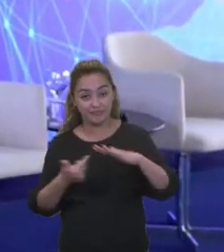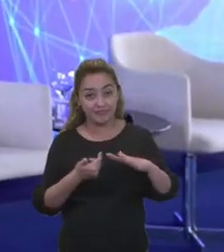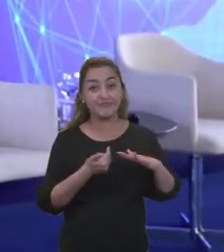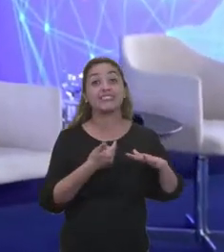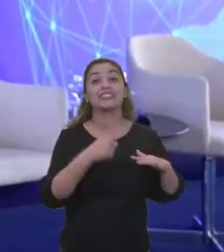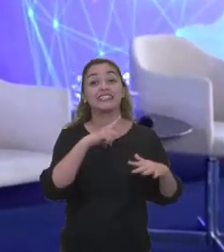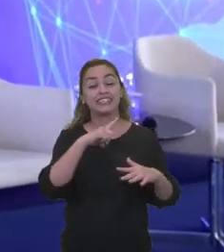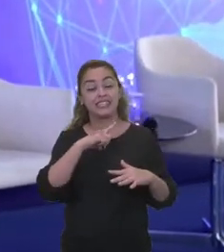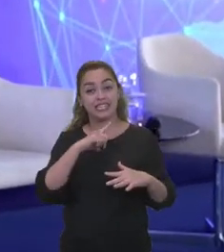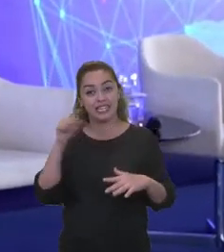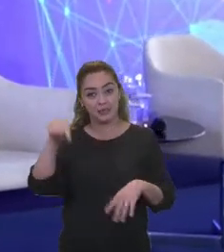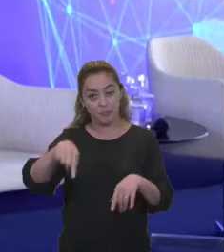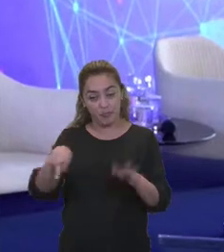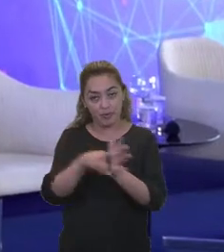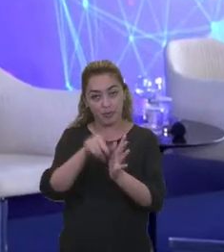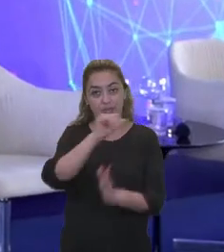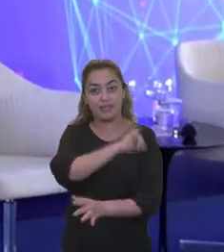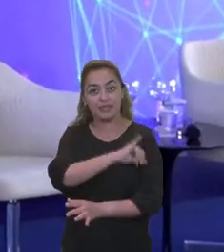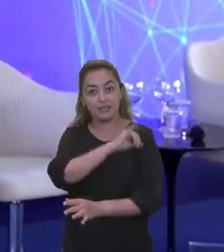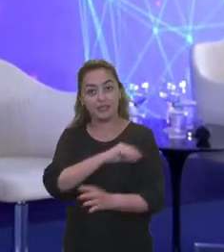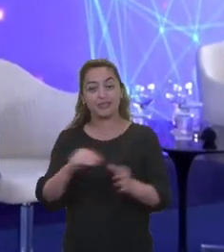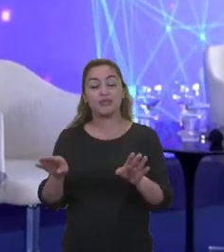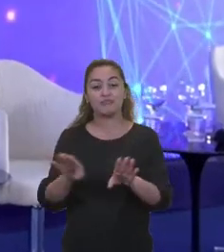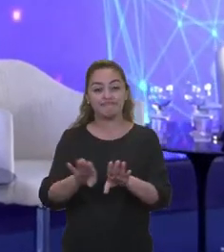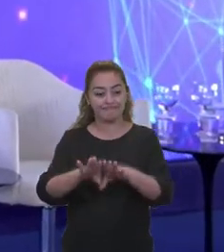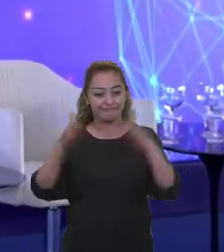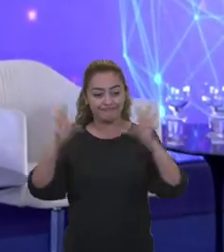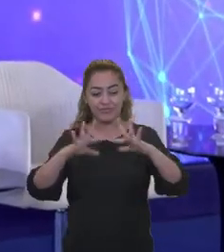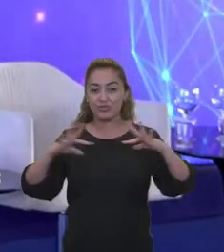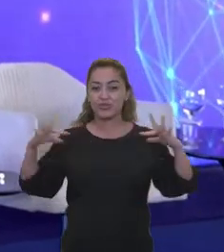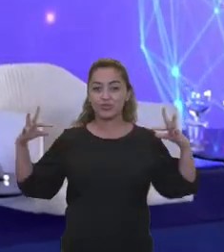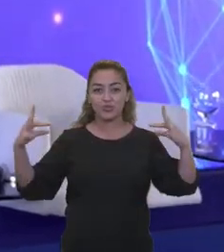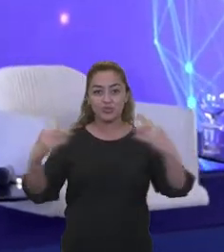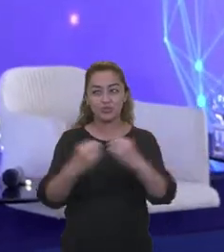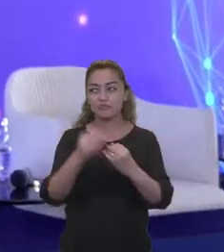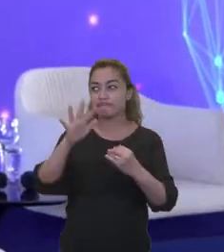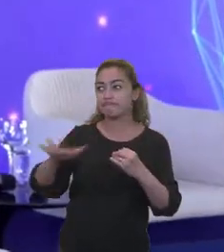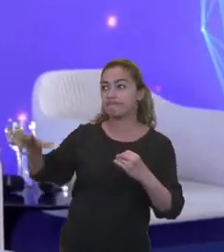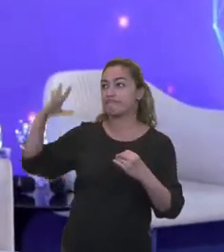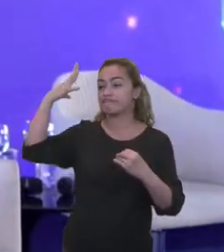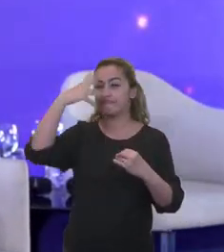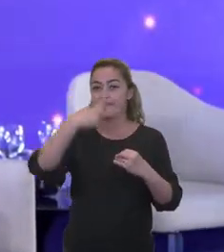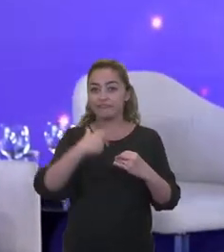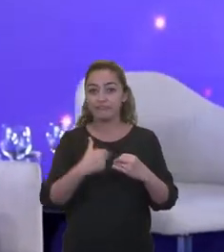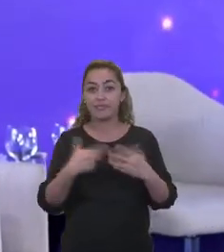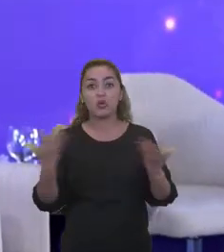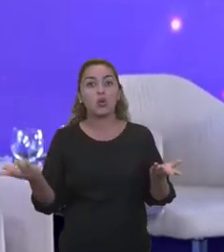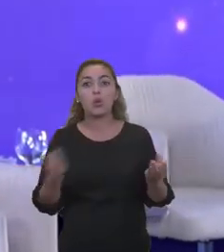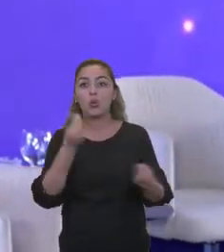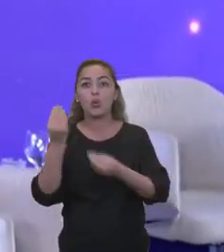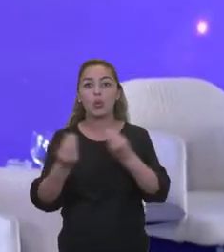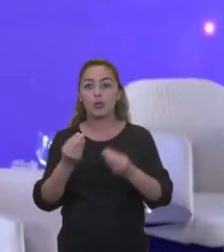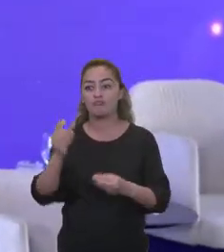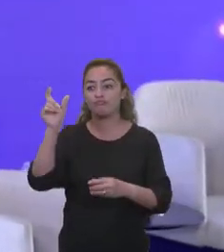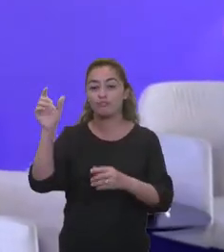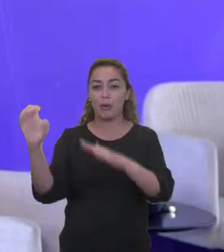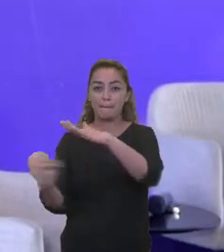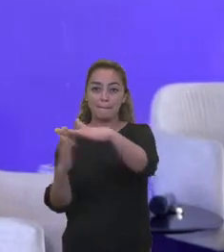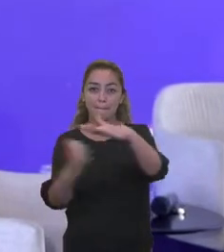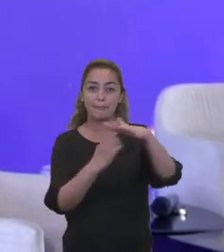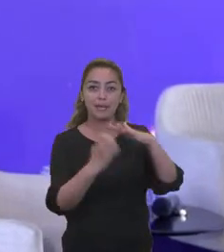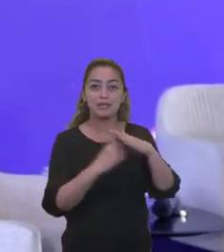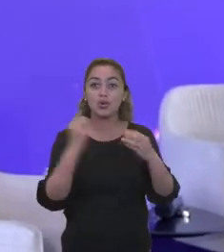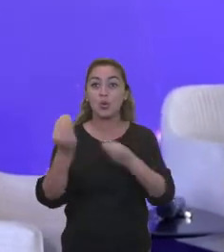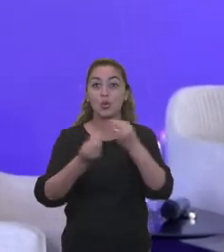the Museum of Modern Art in Rio with this opening event with a big scene to think about the role of companies